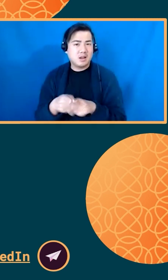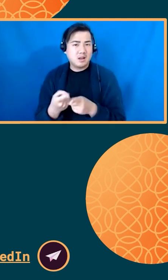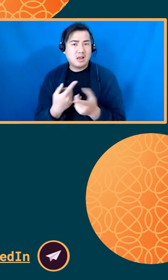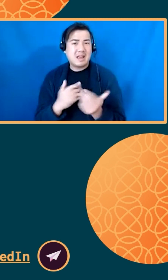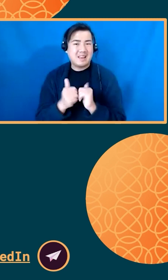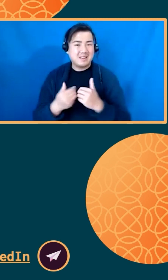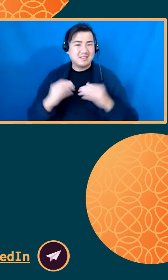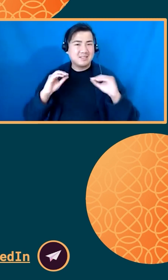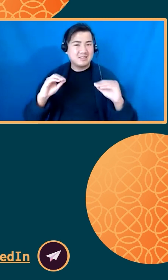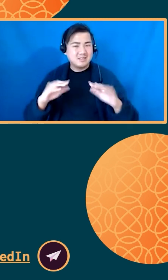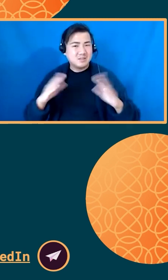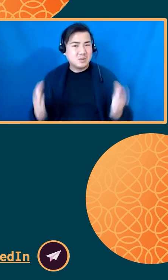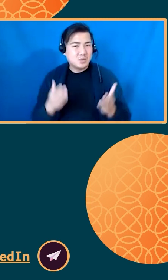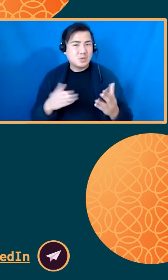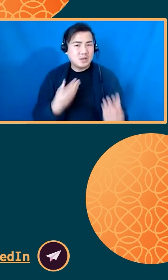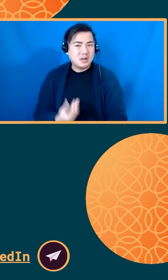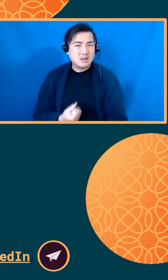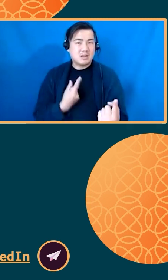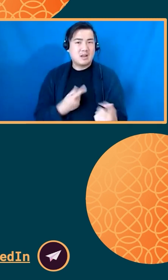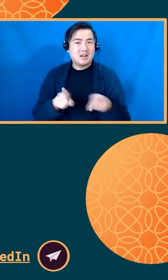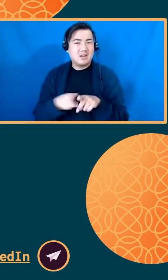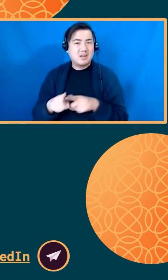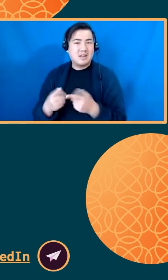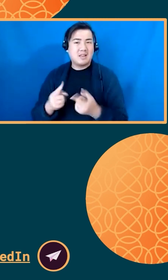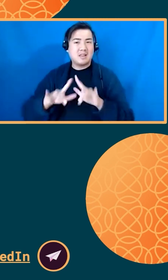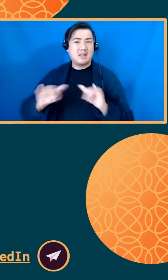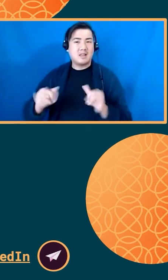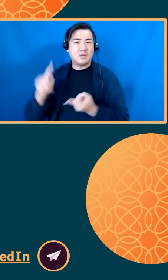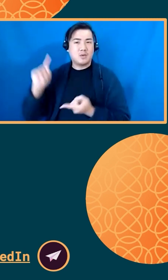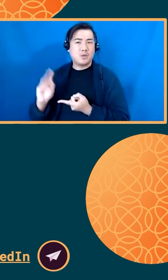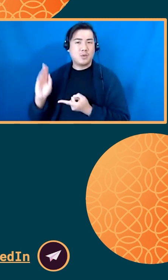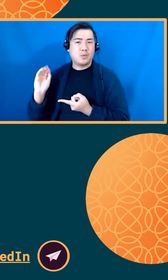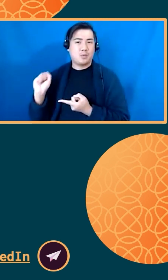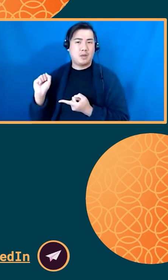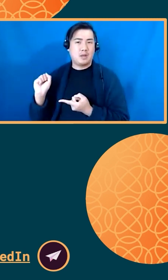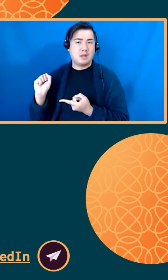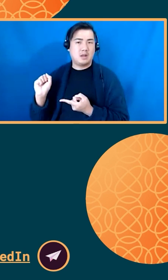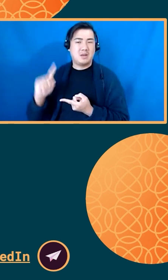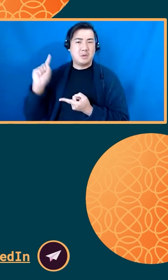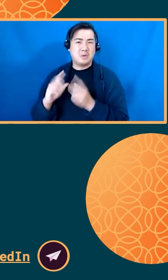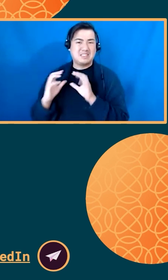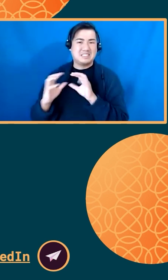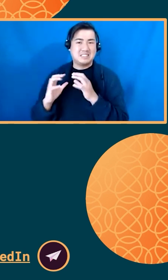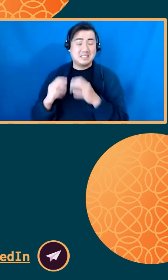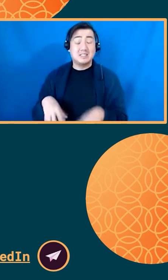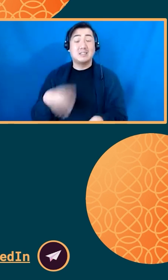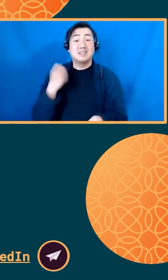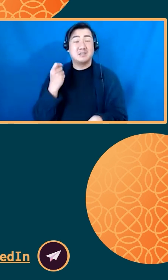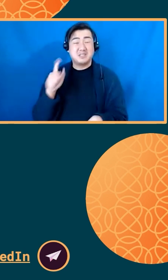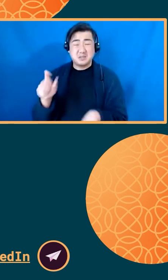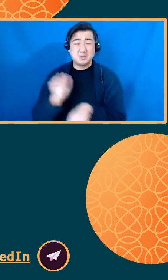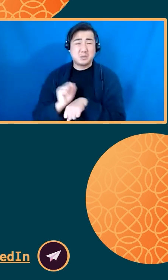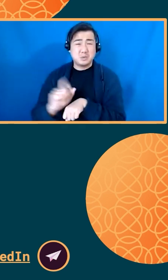empathy while reducing bias and polarization. With nearly 2 decades of experience in